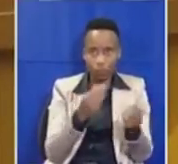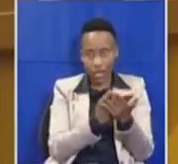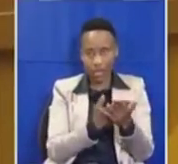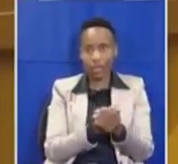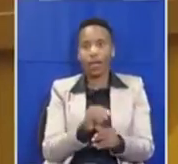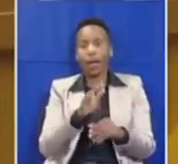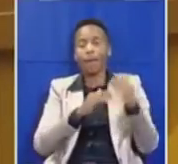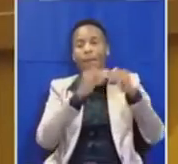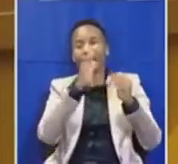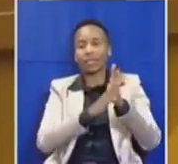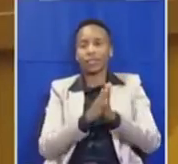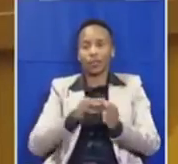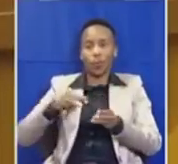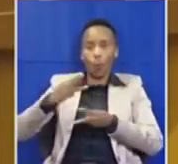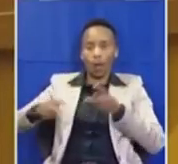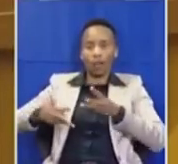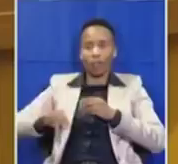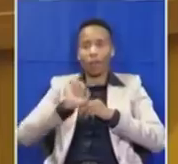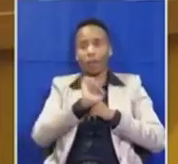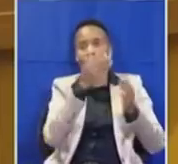wealth.